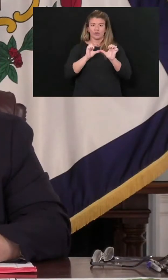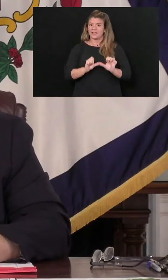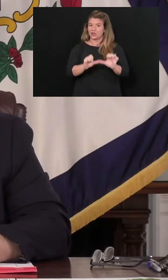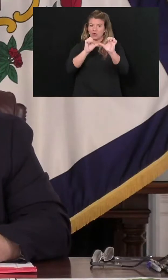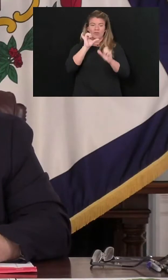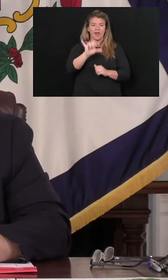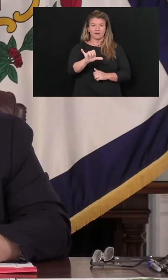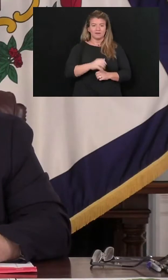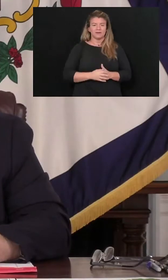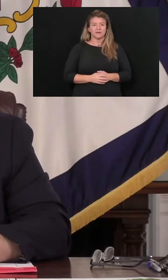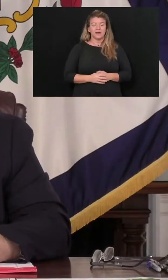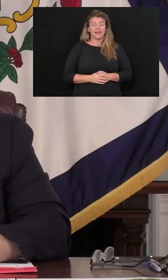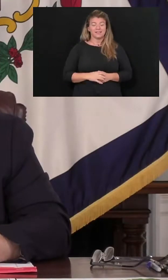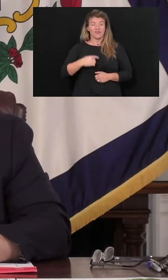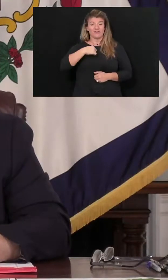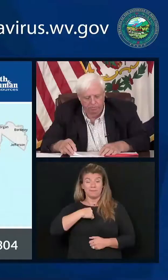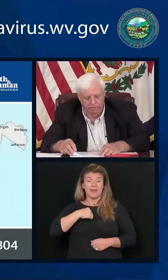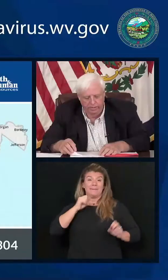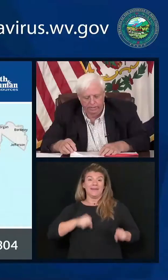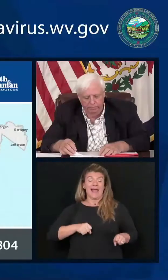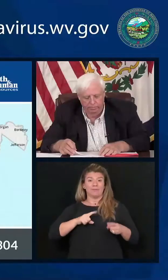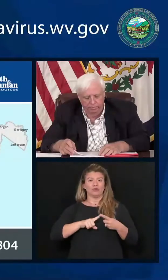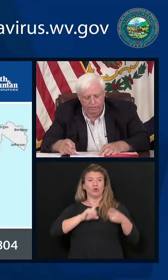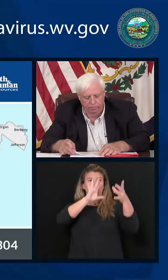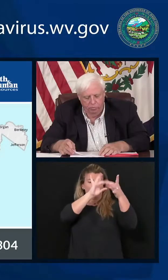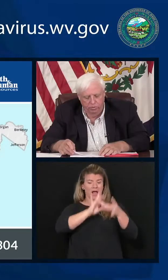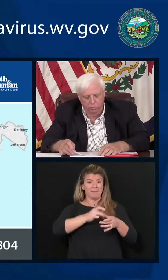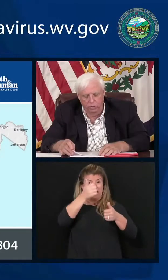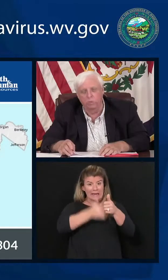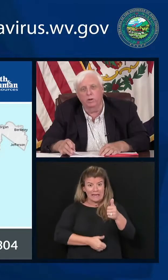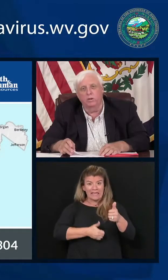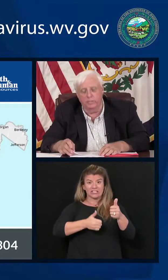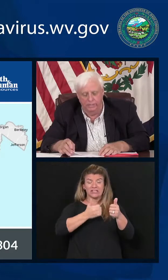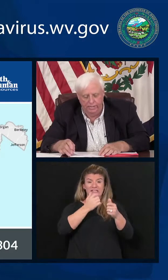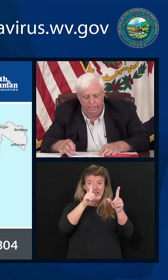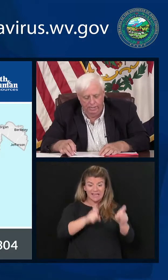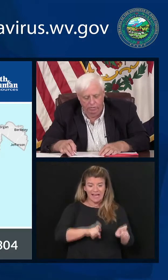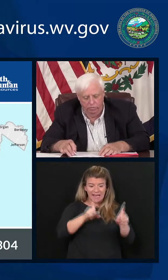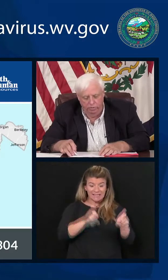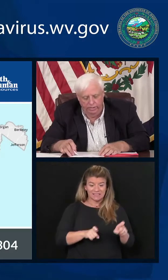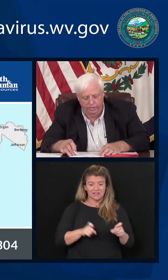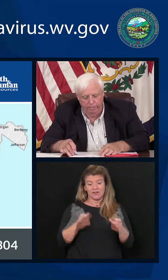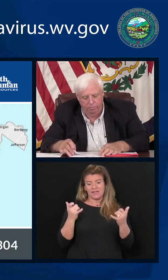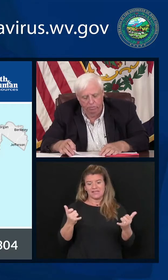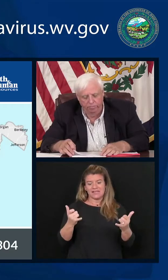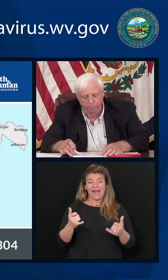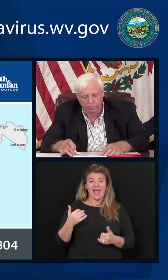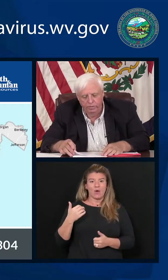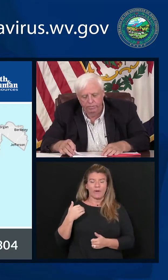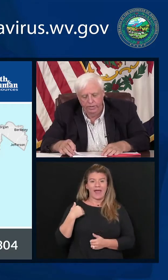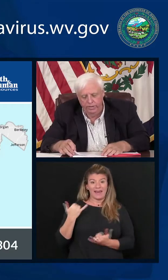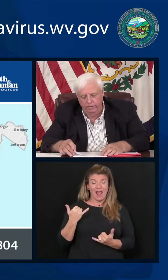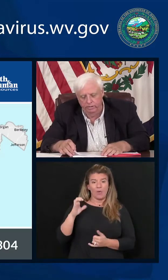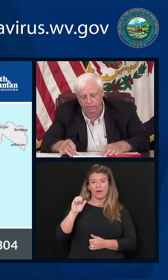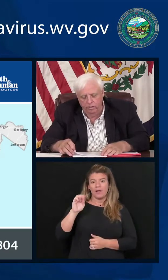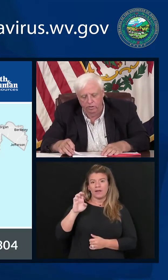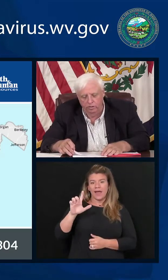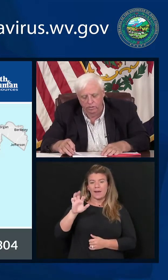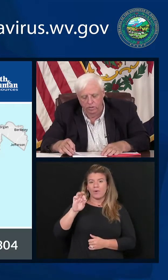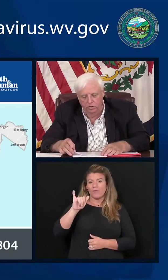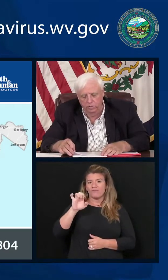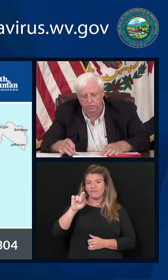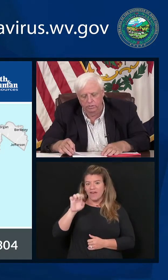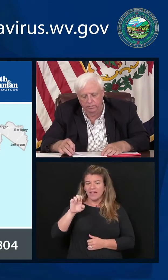you know, there's no point in me going through every bit of that. From the standpoint of where we are today, we're in Cabell, Fayette,